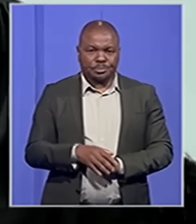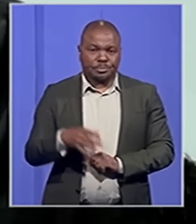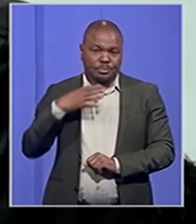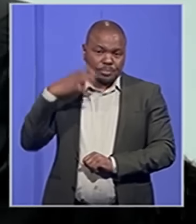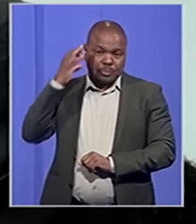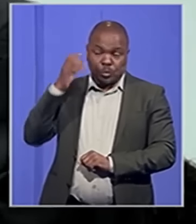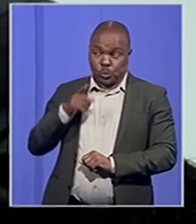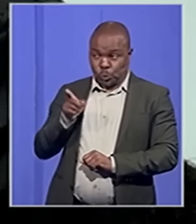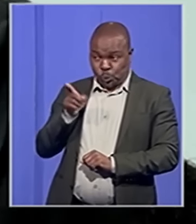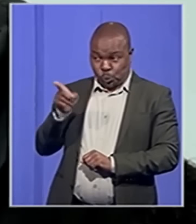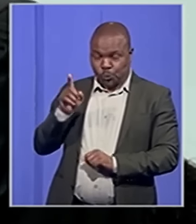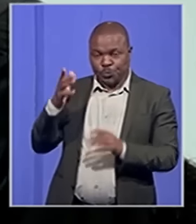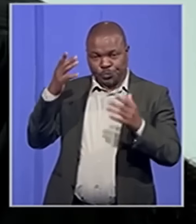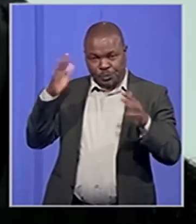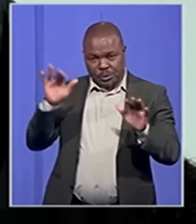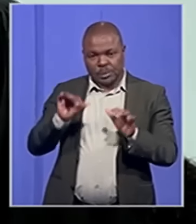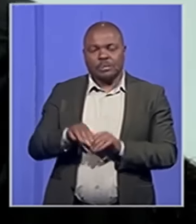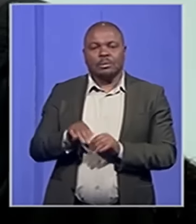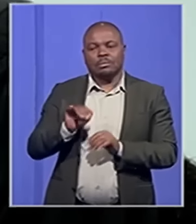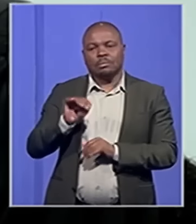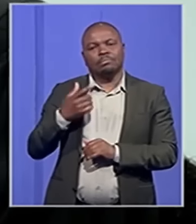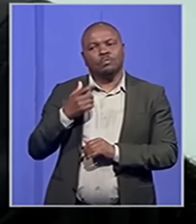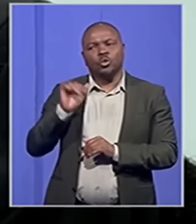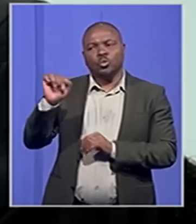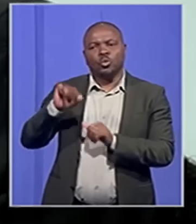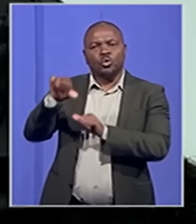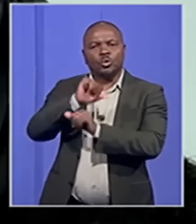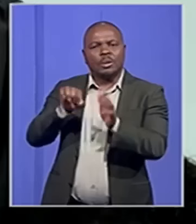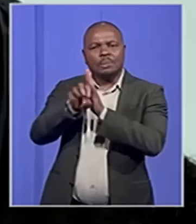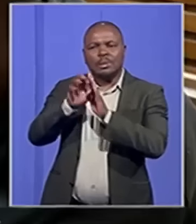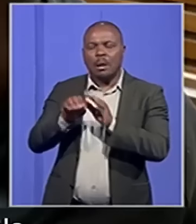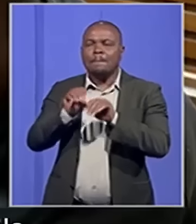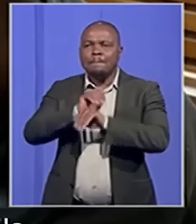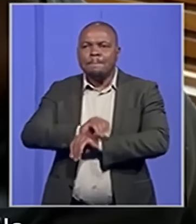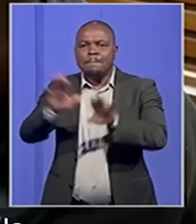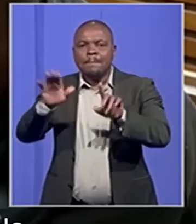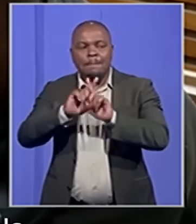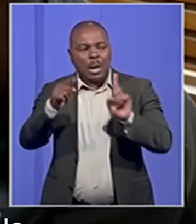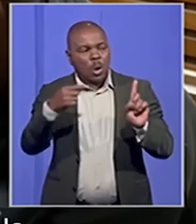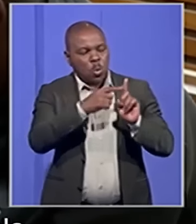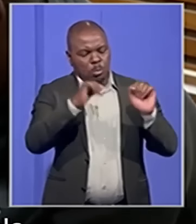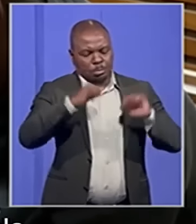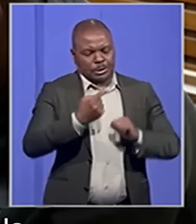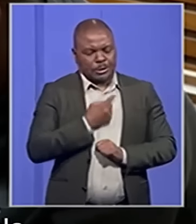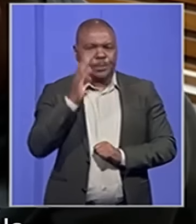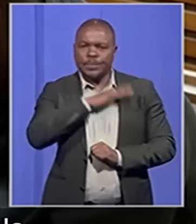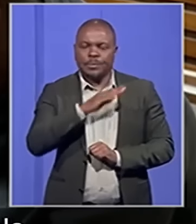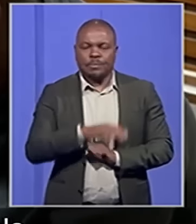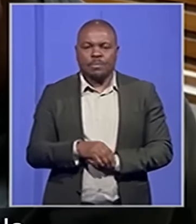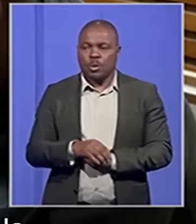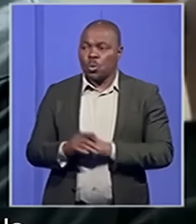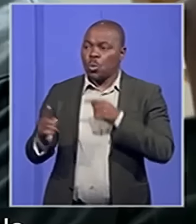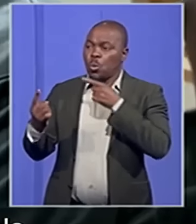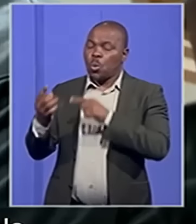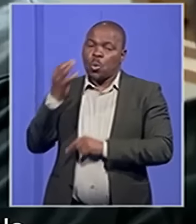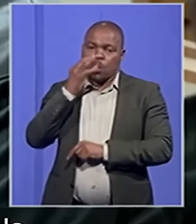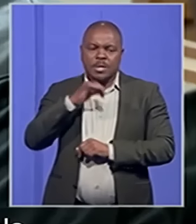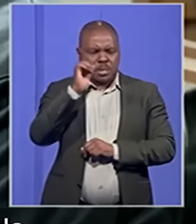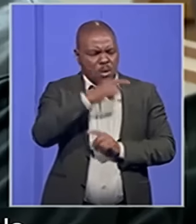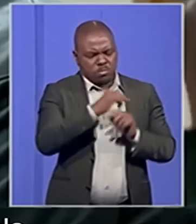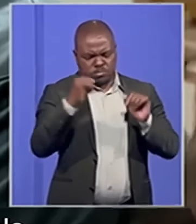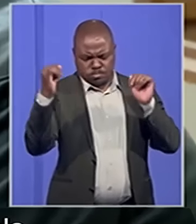did your posting on Instagram without his consent. E fela tlhatsile ya ikema ka la gore David o mo file